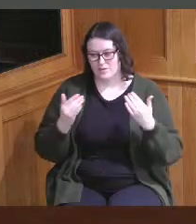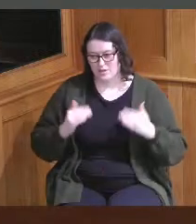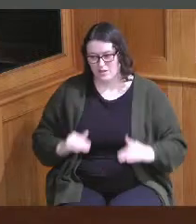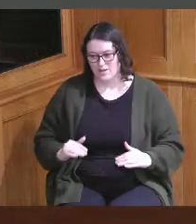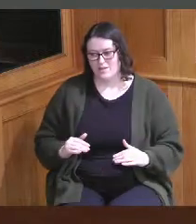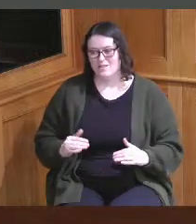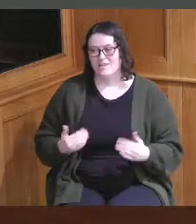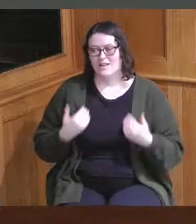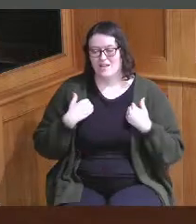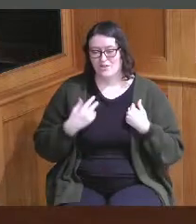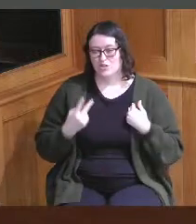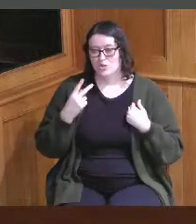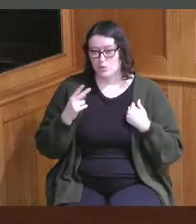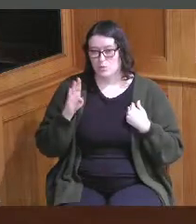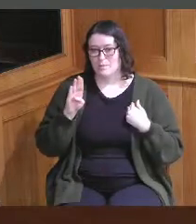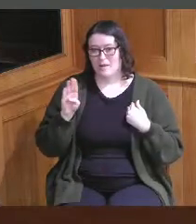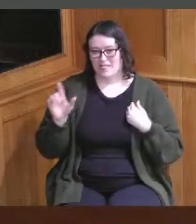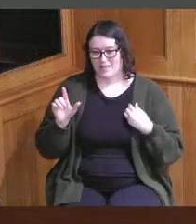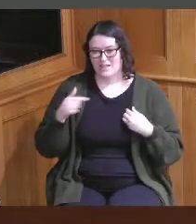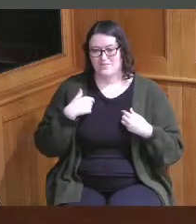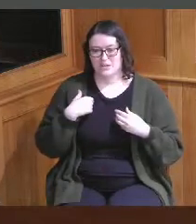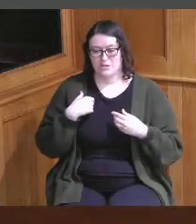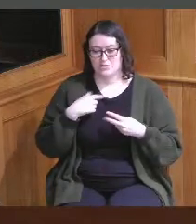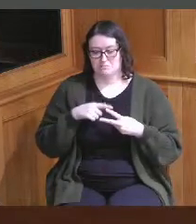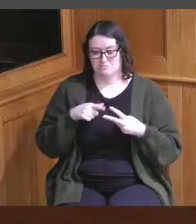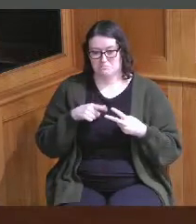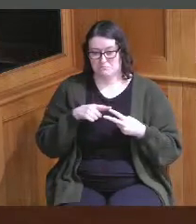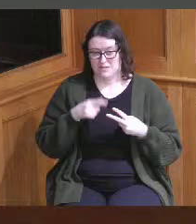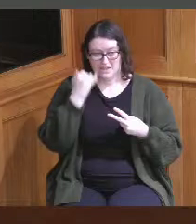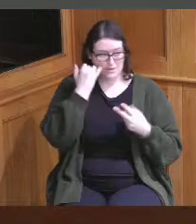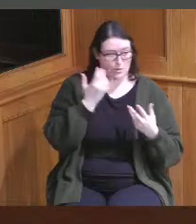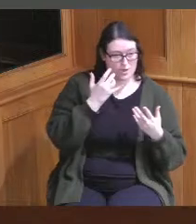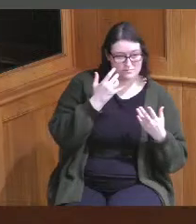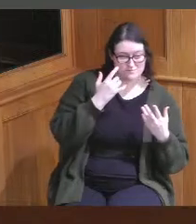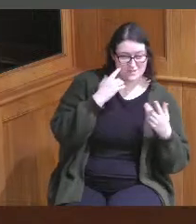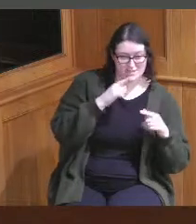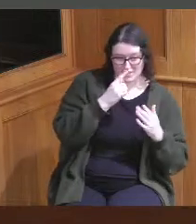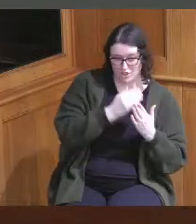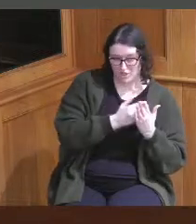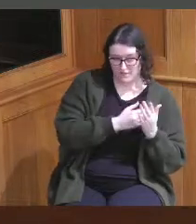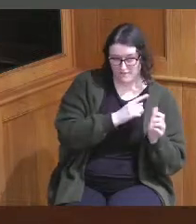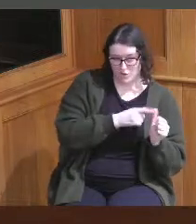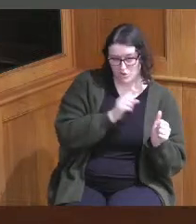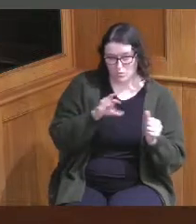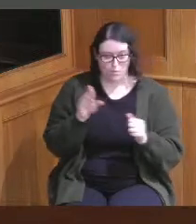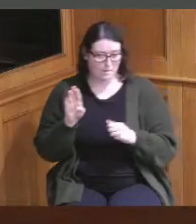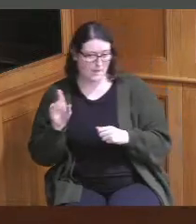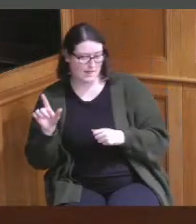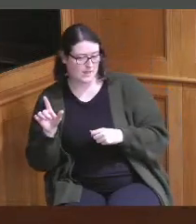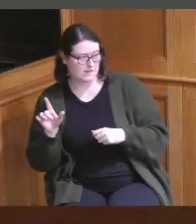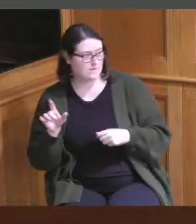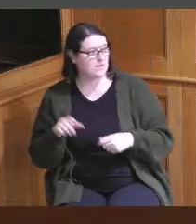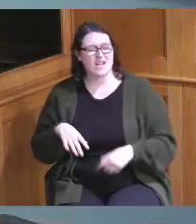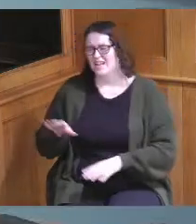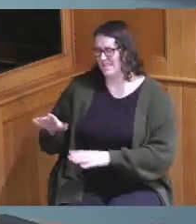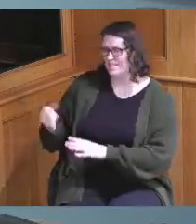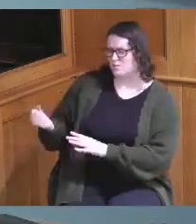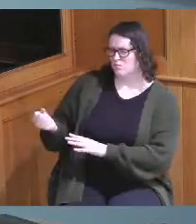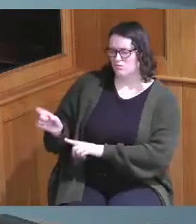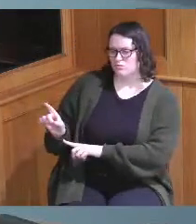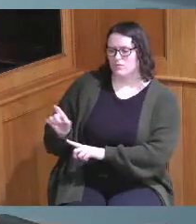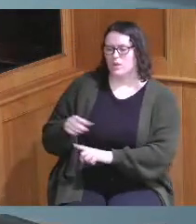And I do have 2 by leaves, Commissioner. I'll just go, if you want to do the consent agenda first, and I can go straight to those. Yeah, I think so.